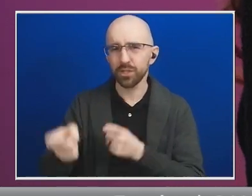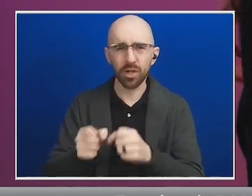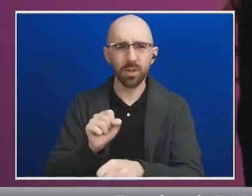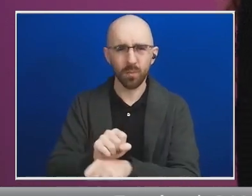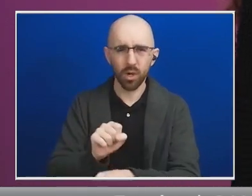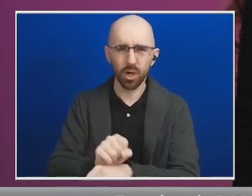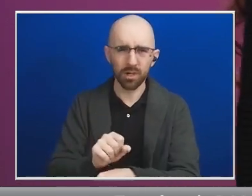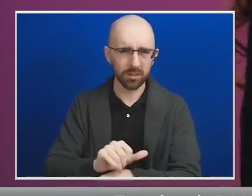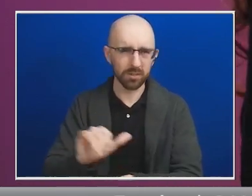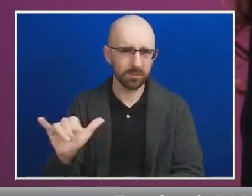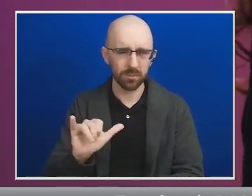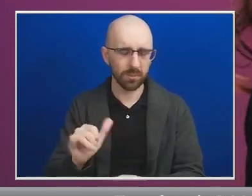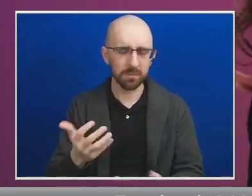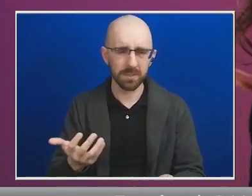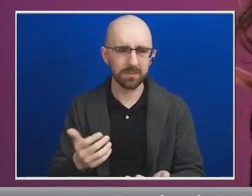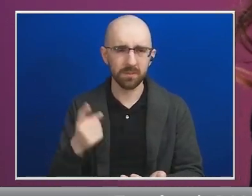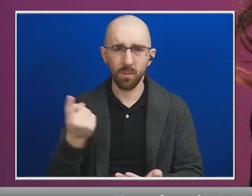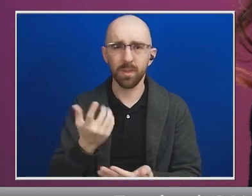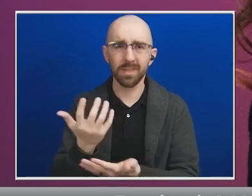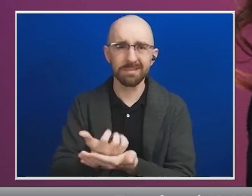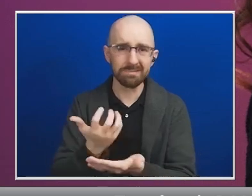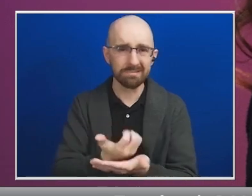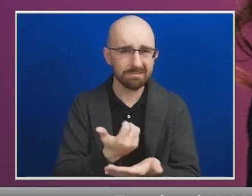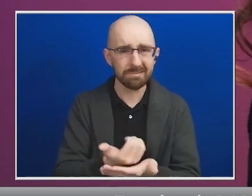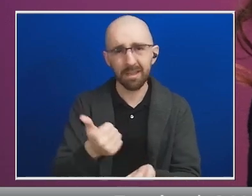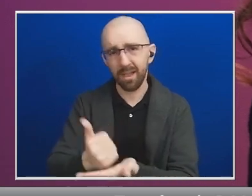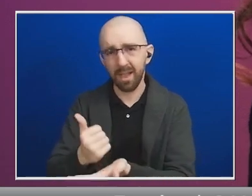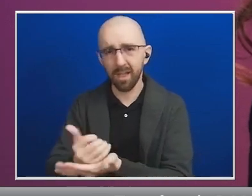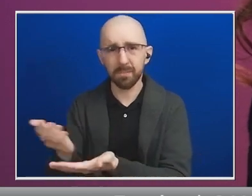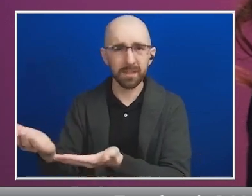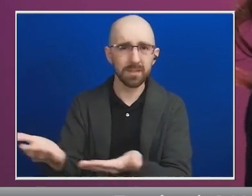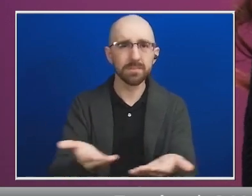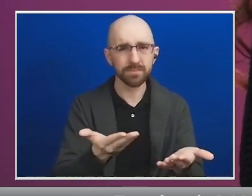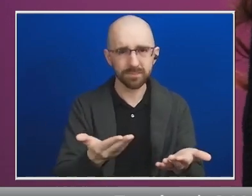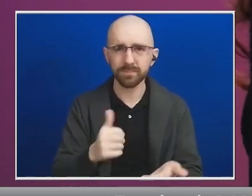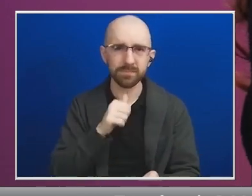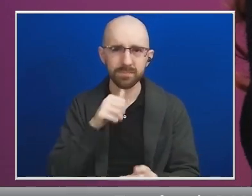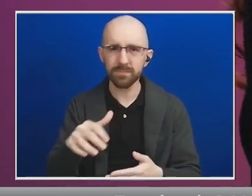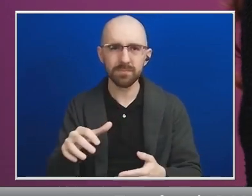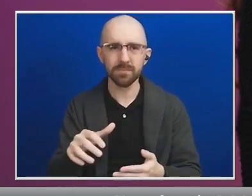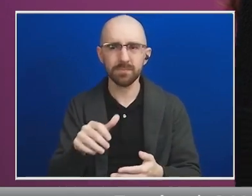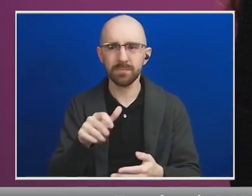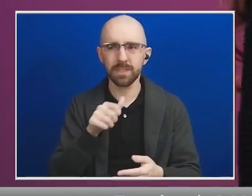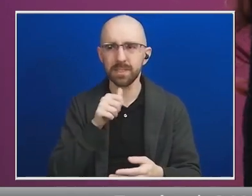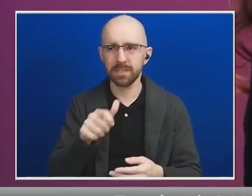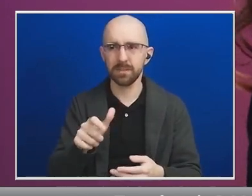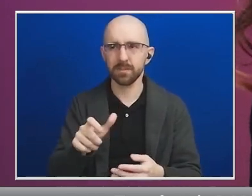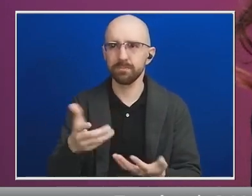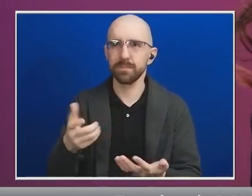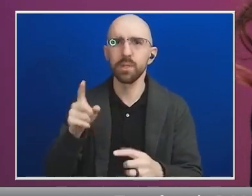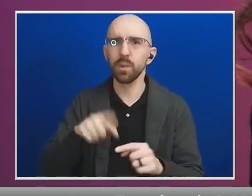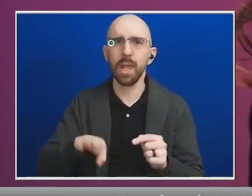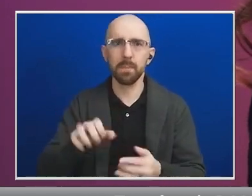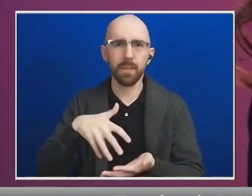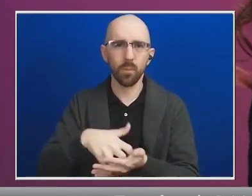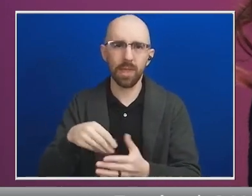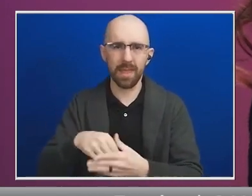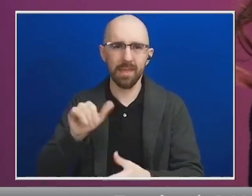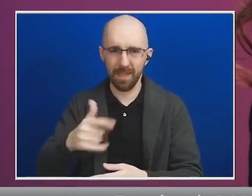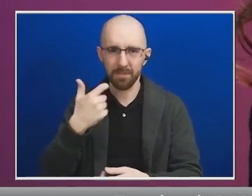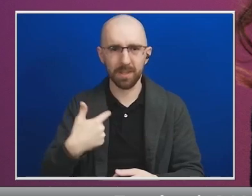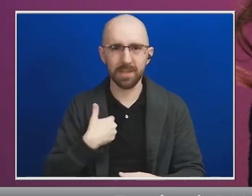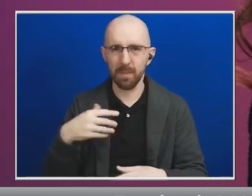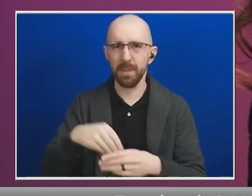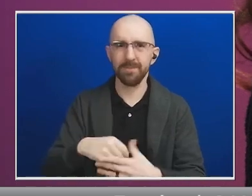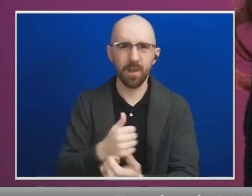always begging and asking people for help. So it doesn't take a weak person to do that, because I'm in it for the love. I'm not in it for anything